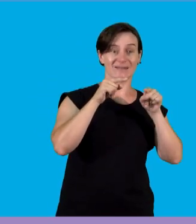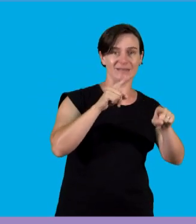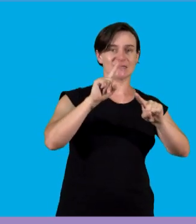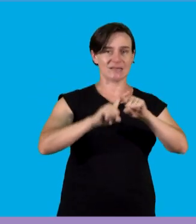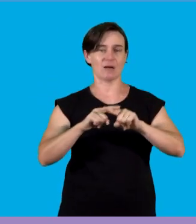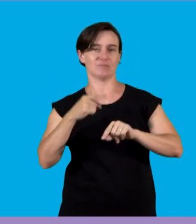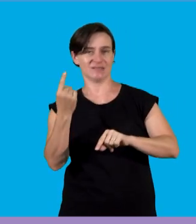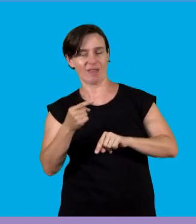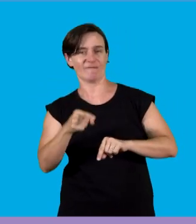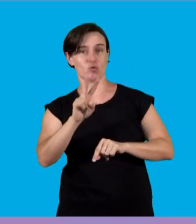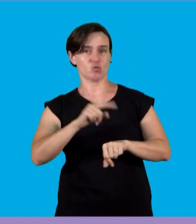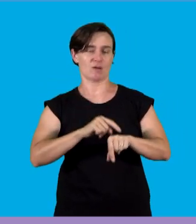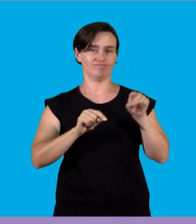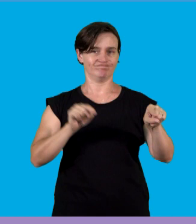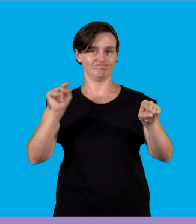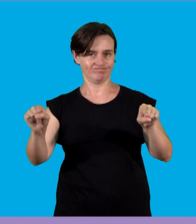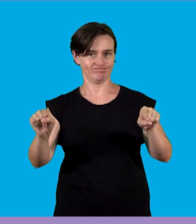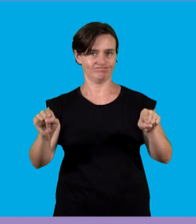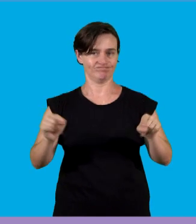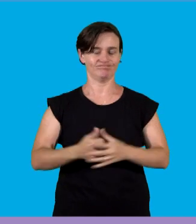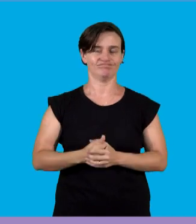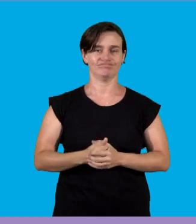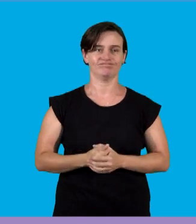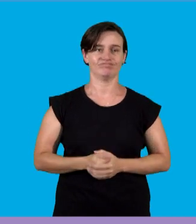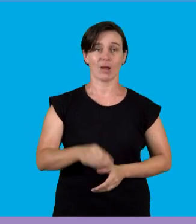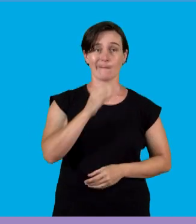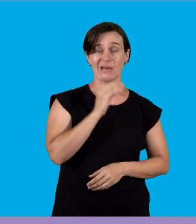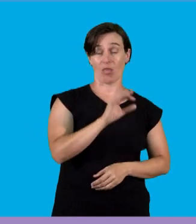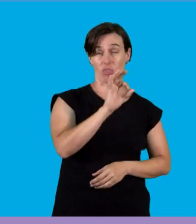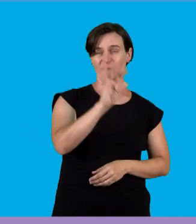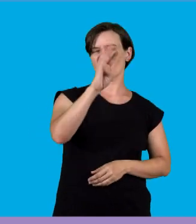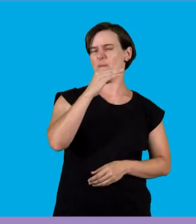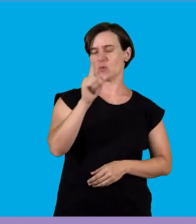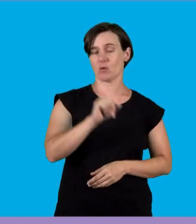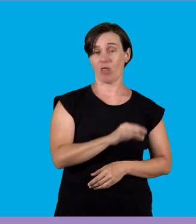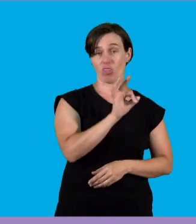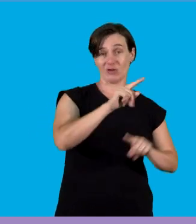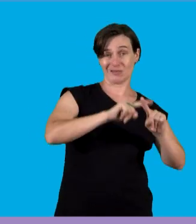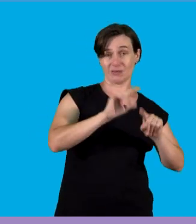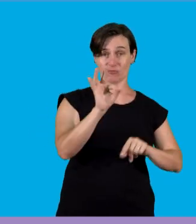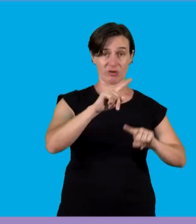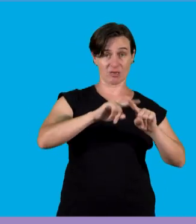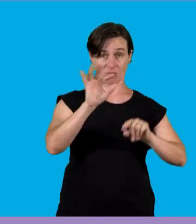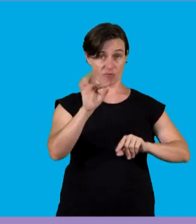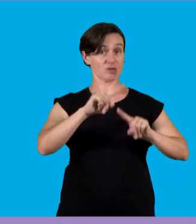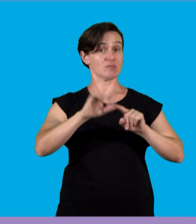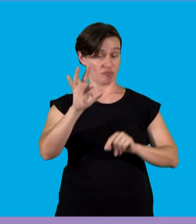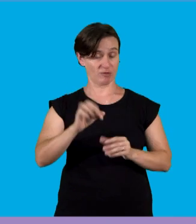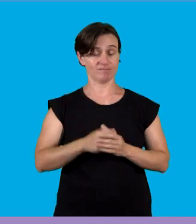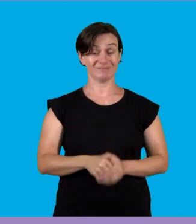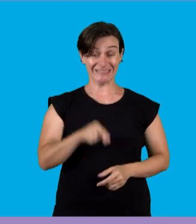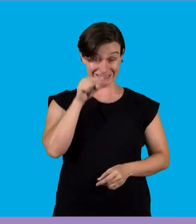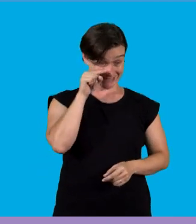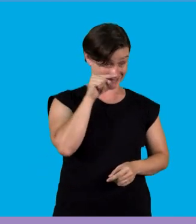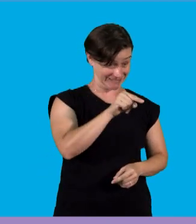Let's expand these powers. So 3 exponent 4 is 3 times 3 times 3 times